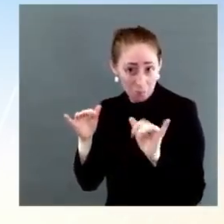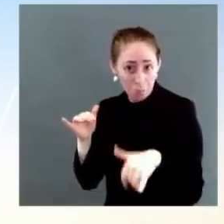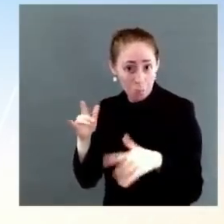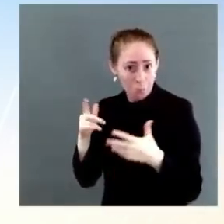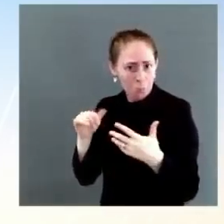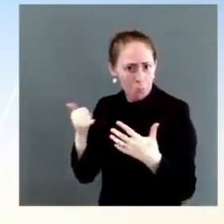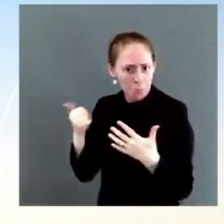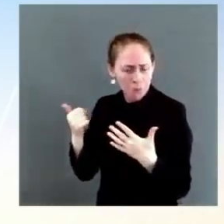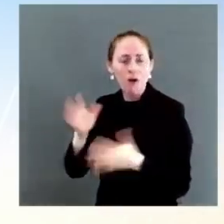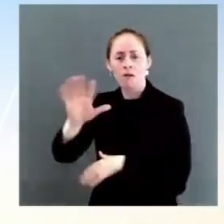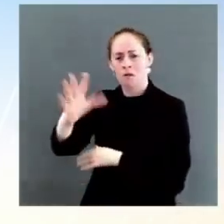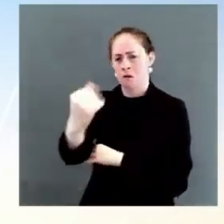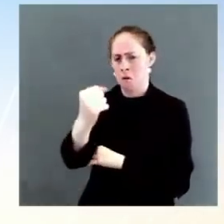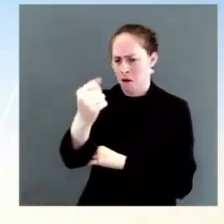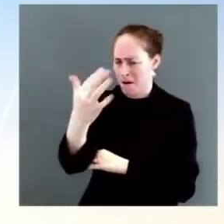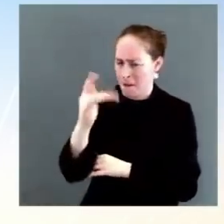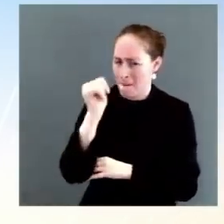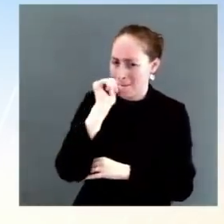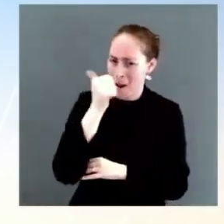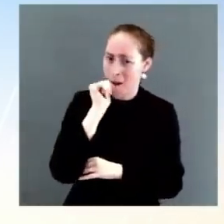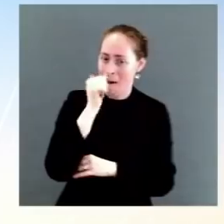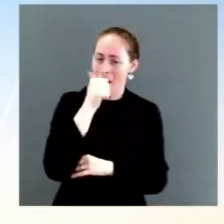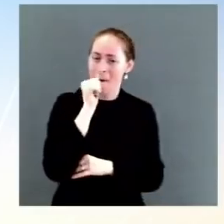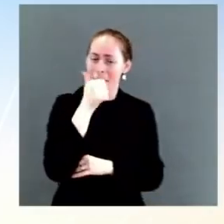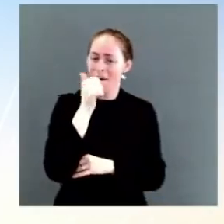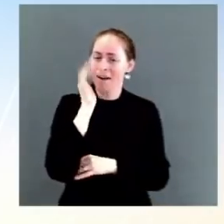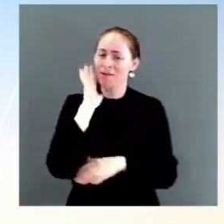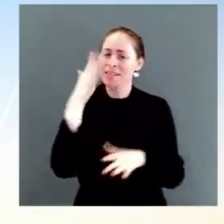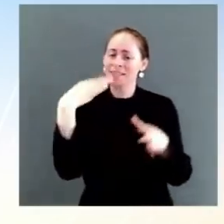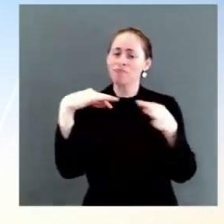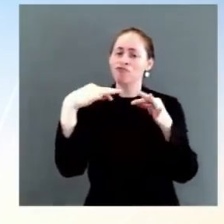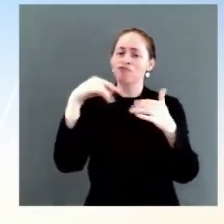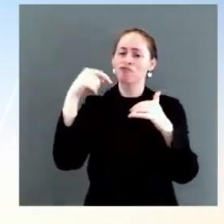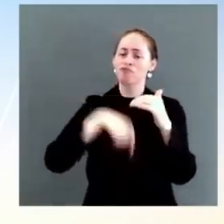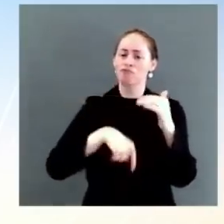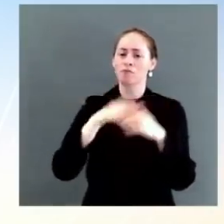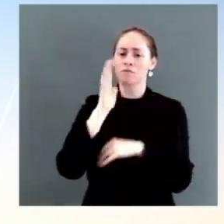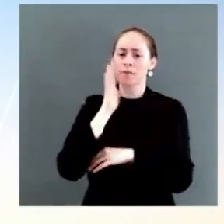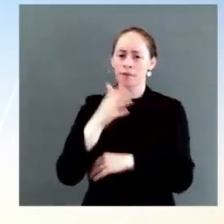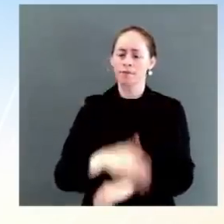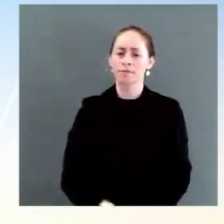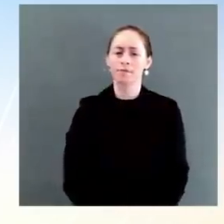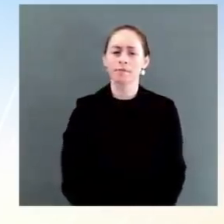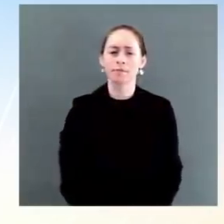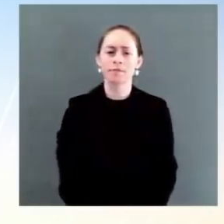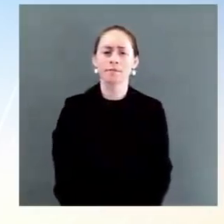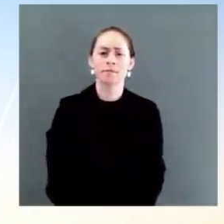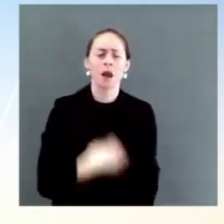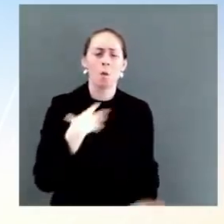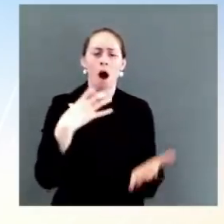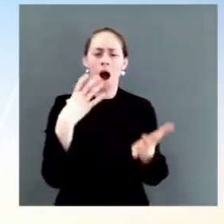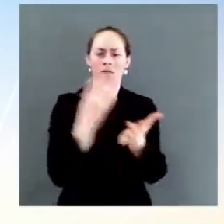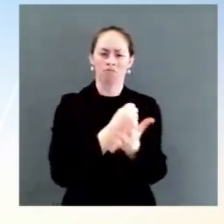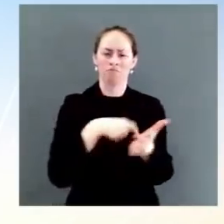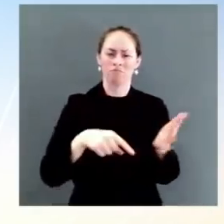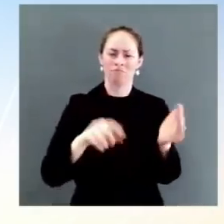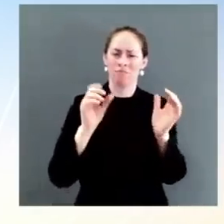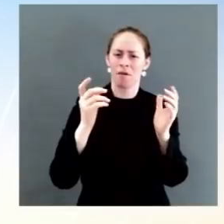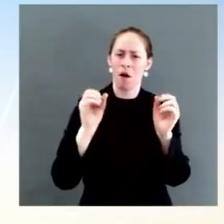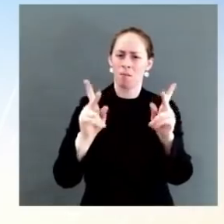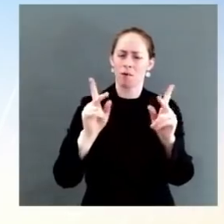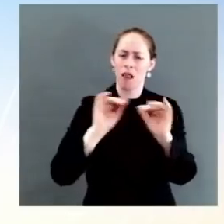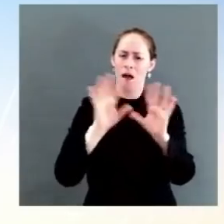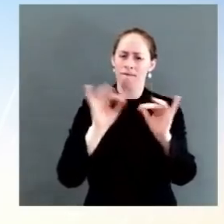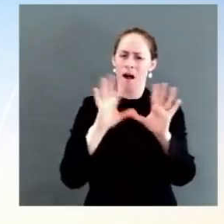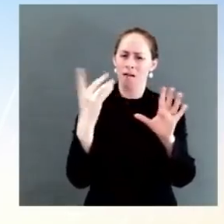so let me just use this moment to clarify, is about sequencing as a part of testing. So, and I just wanted to note